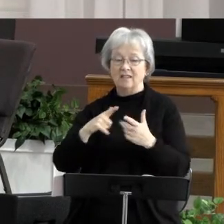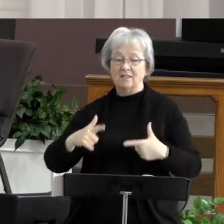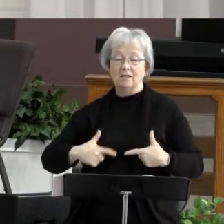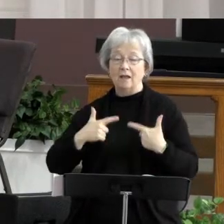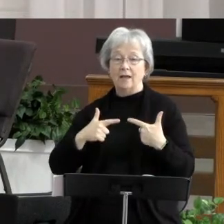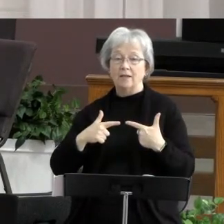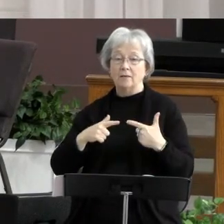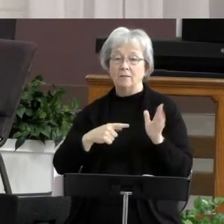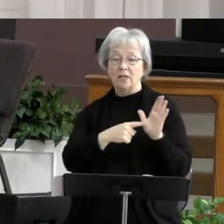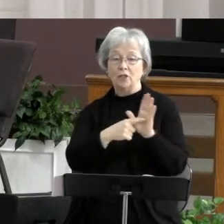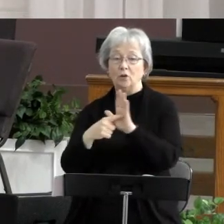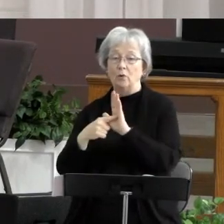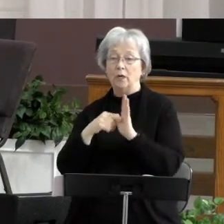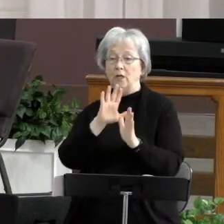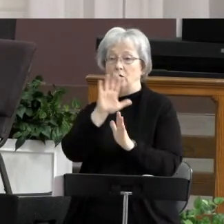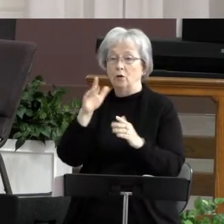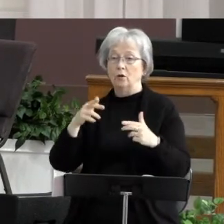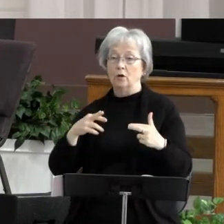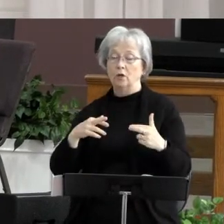delight?